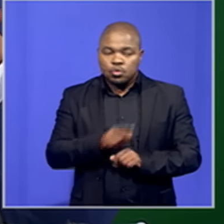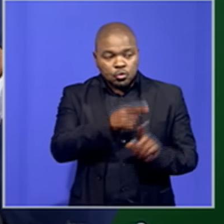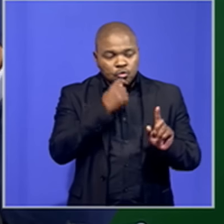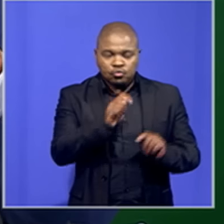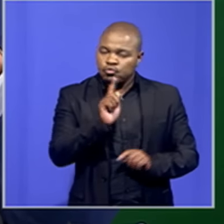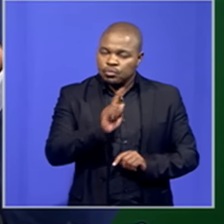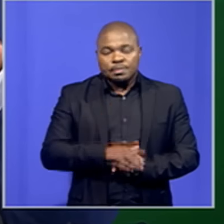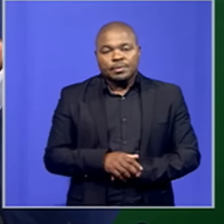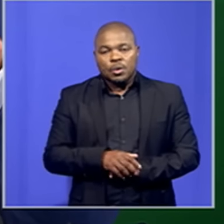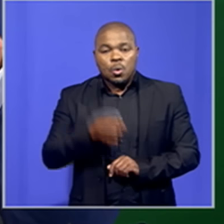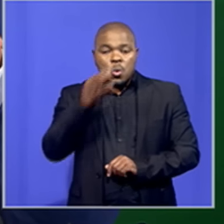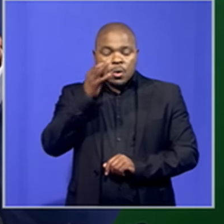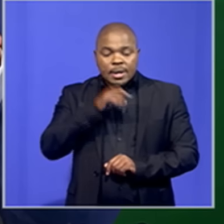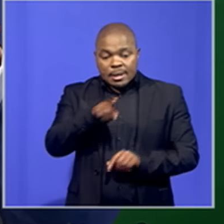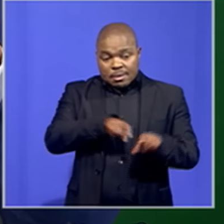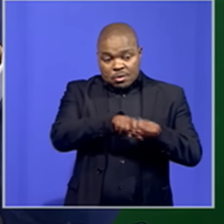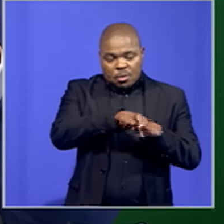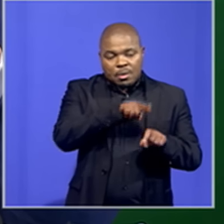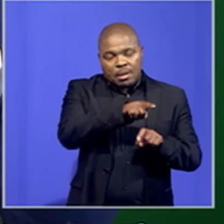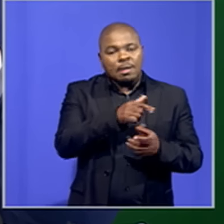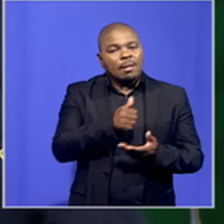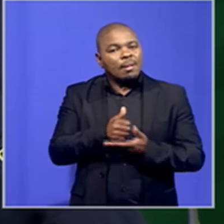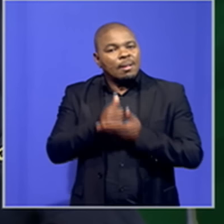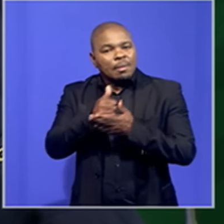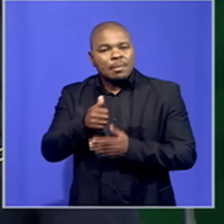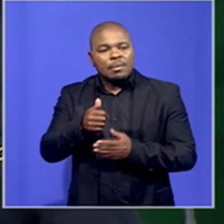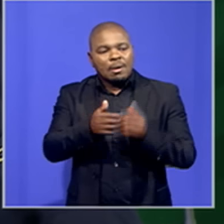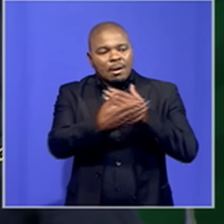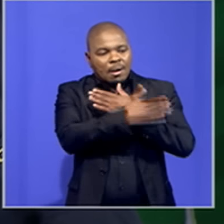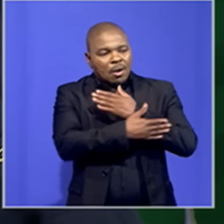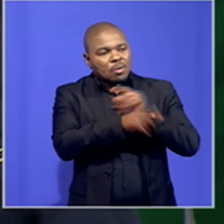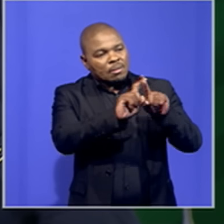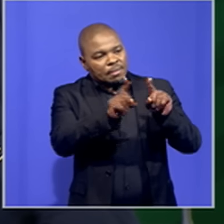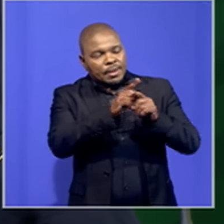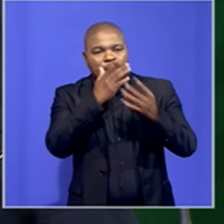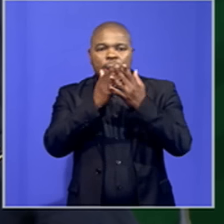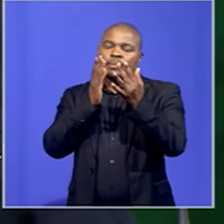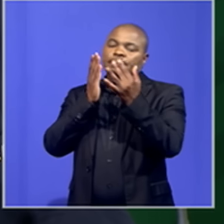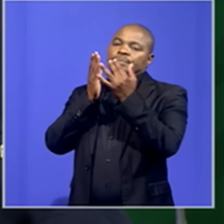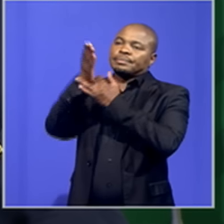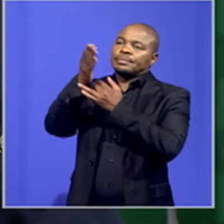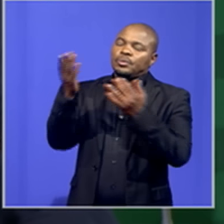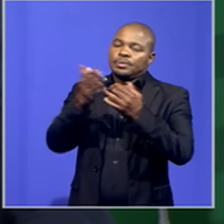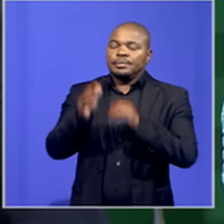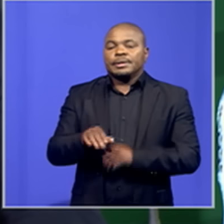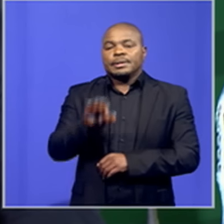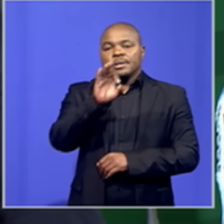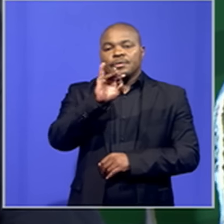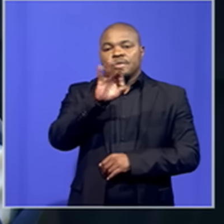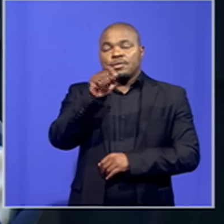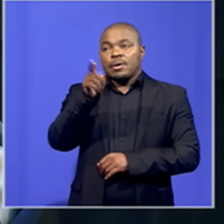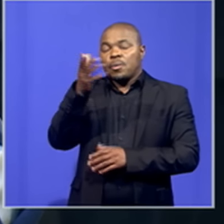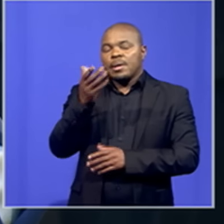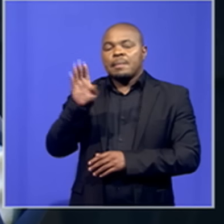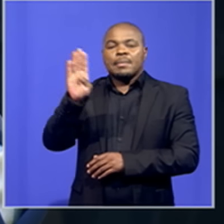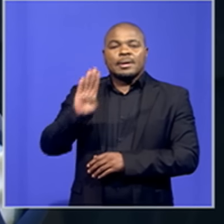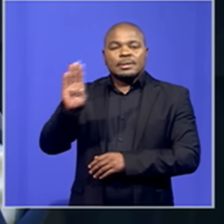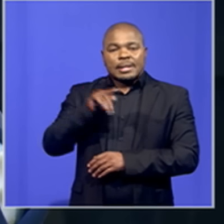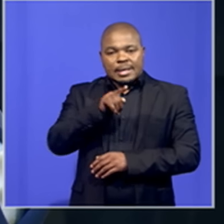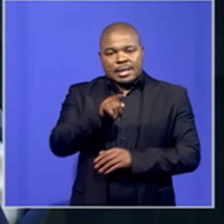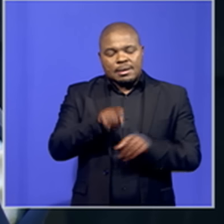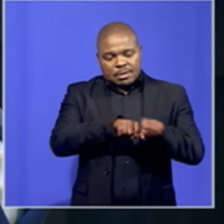e thutla thusa dinaga go kwalefela sejana sa lefatshe sa basadi sa FIFA e tla tshwarela kwa Brazil e tla tswelela jaaka go ne